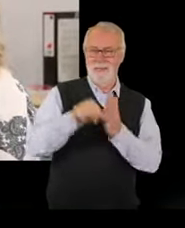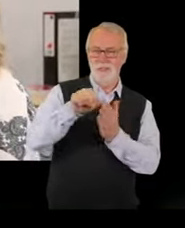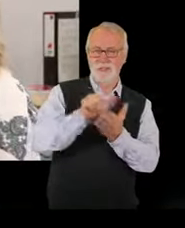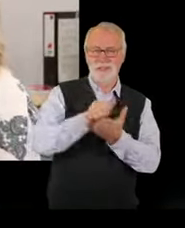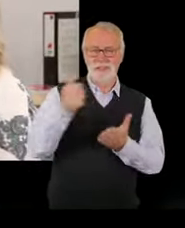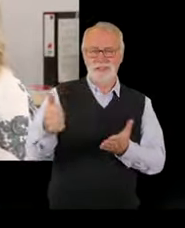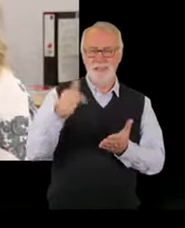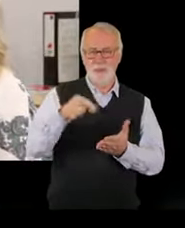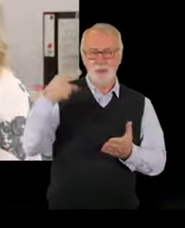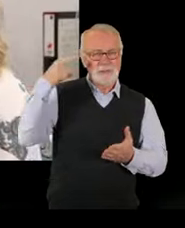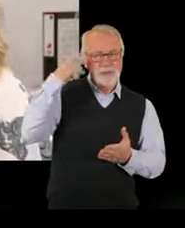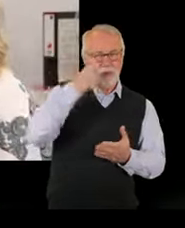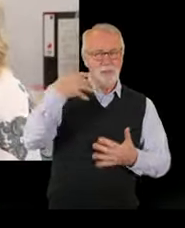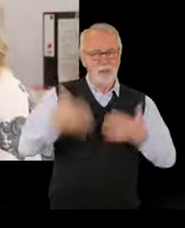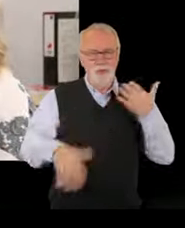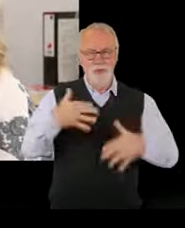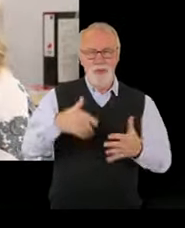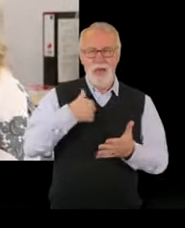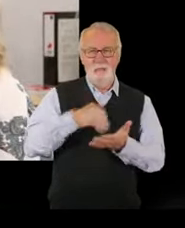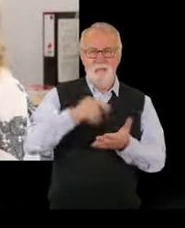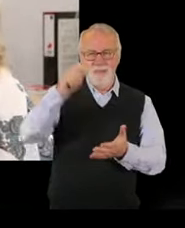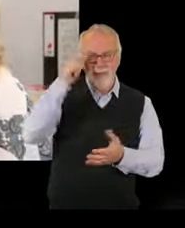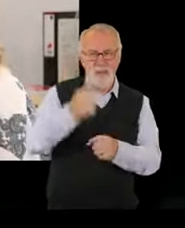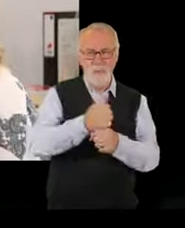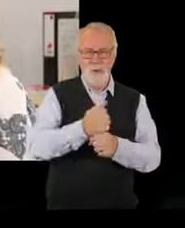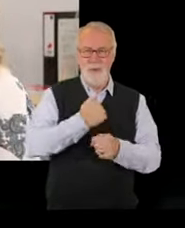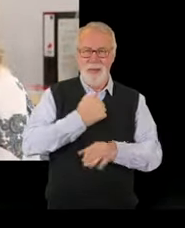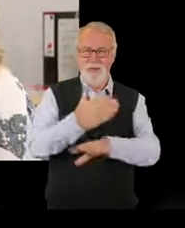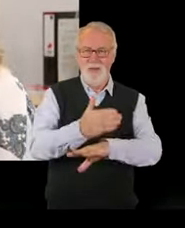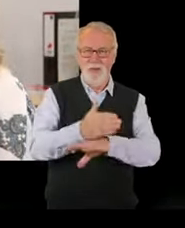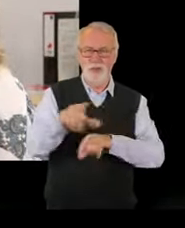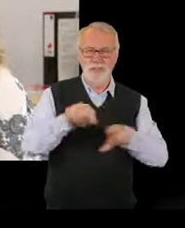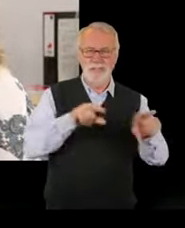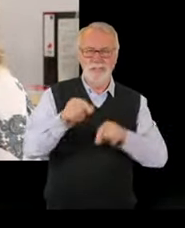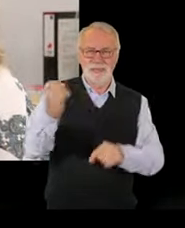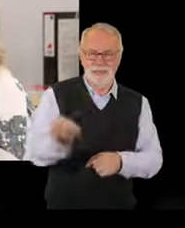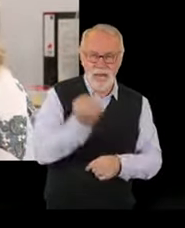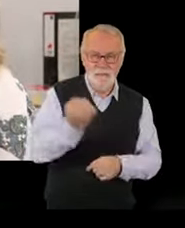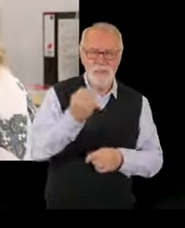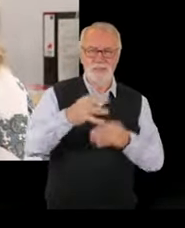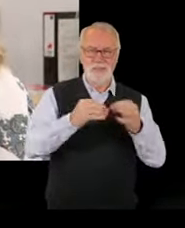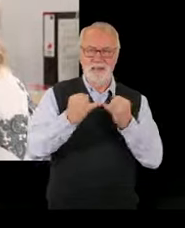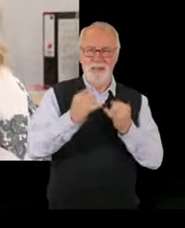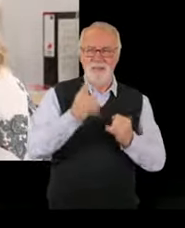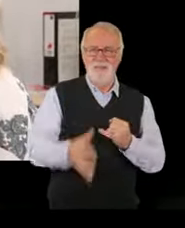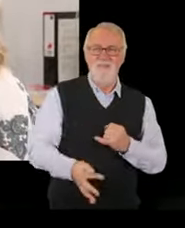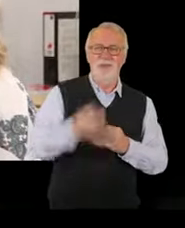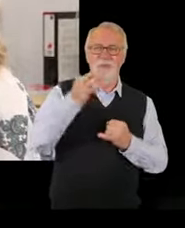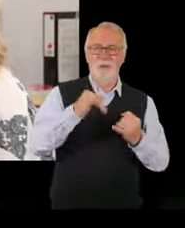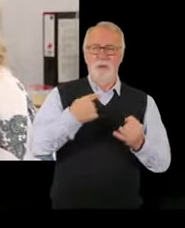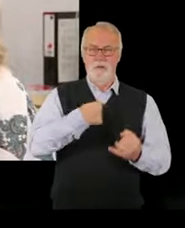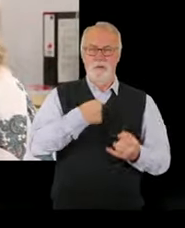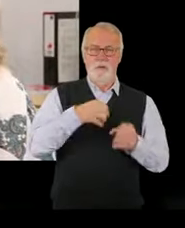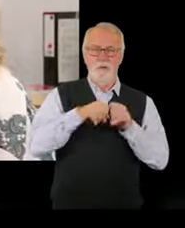you have to think about your career choices and exams and things like that. And then to find that you've lost your